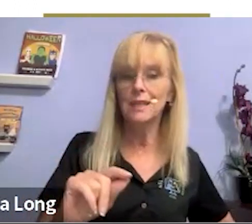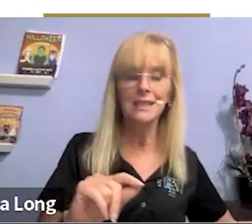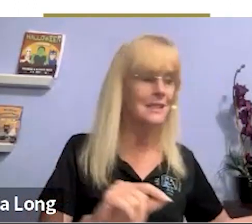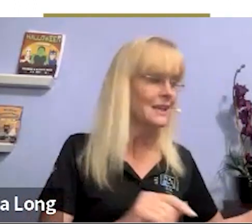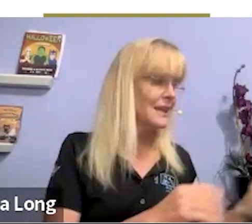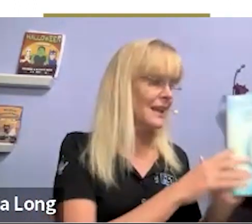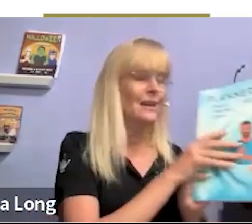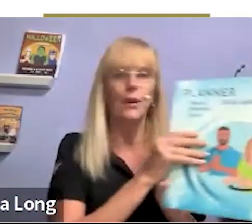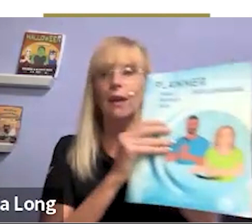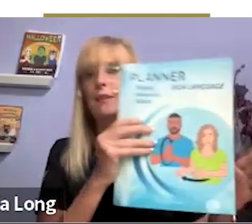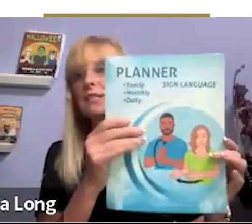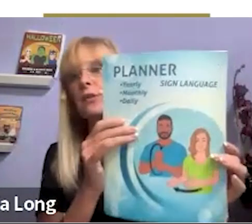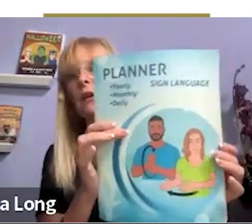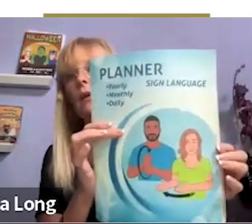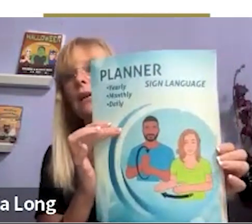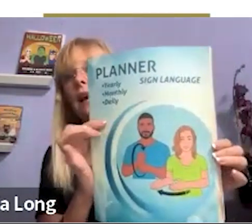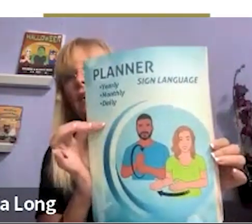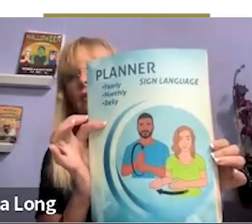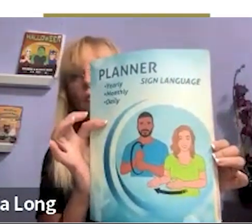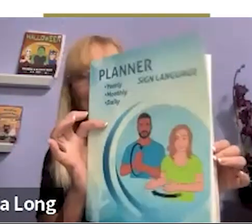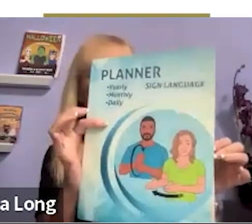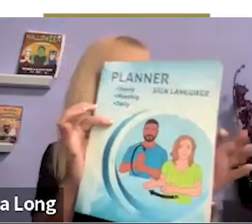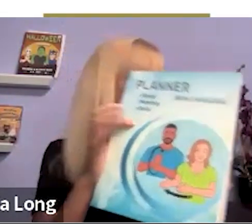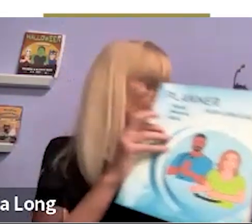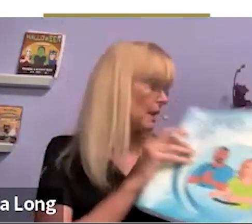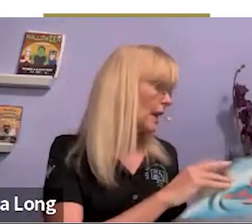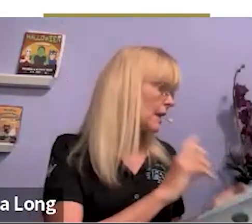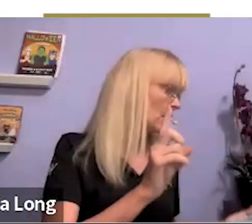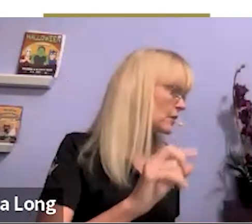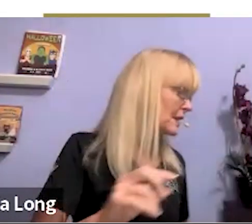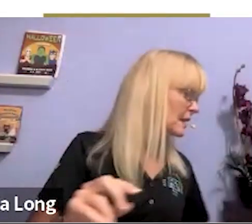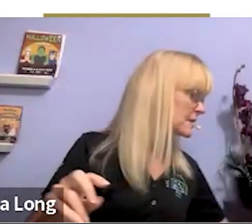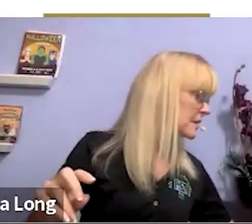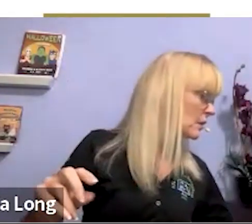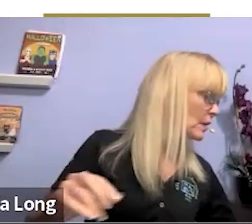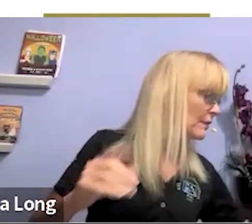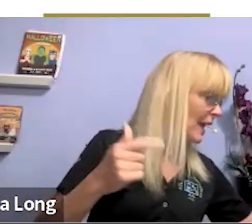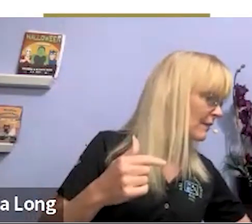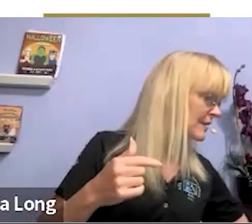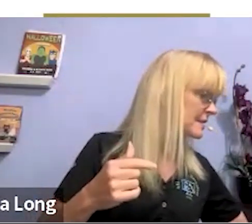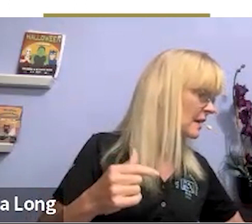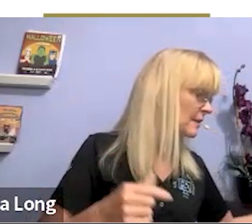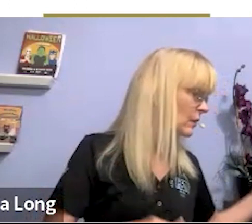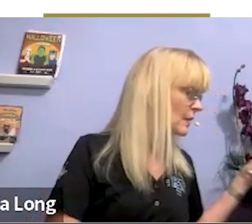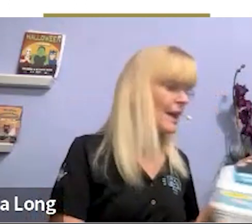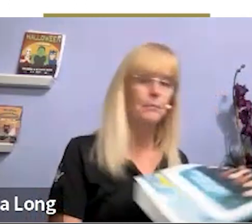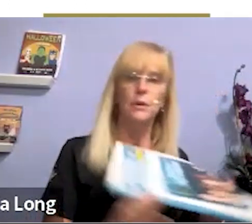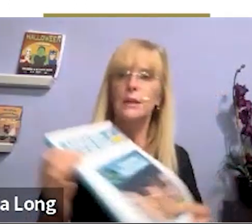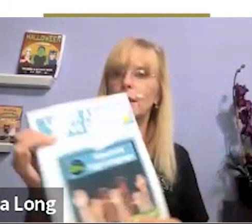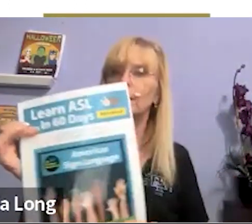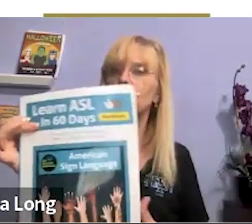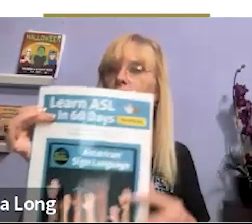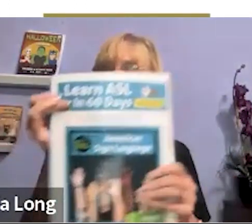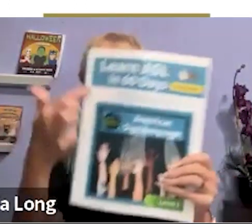printed ones. Like we have this on there right now, your planner, and other things. We even have this, the online